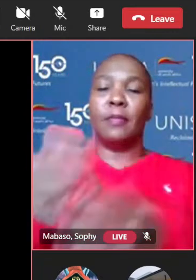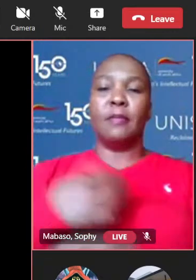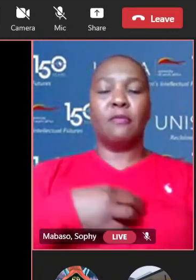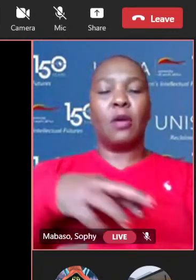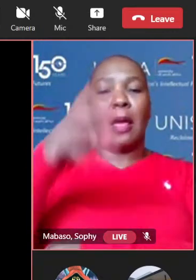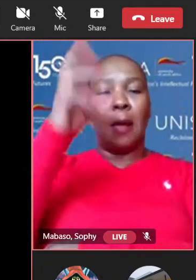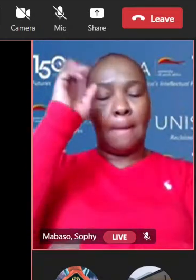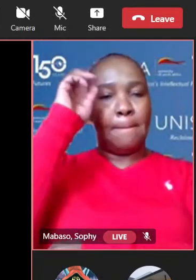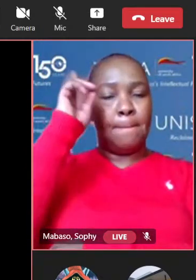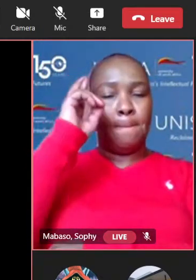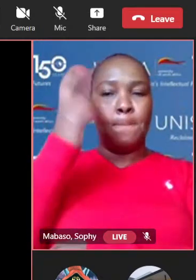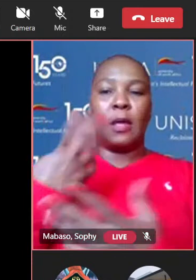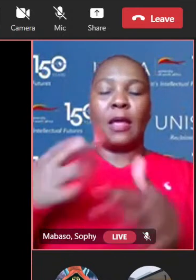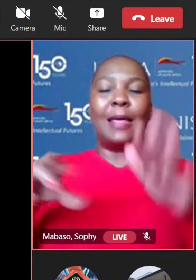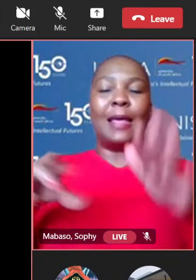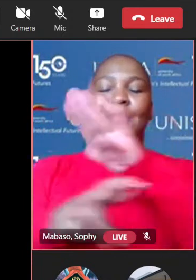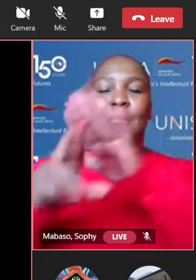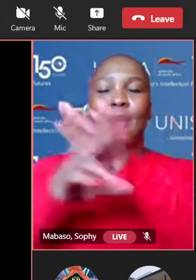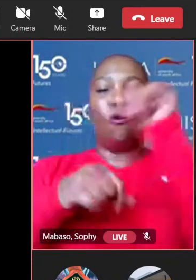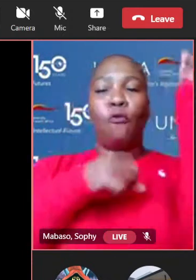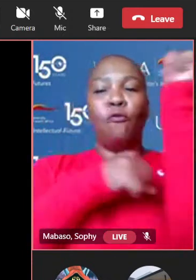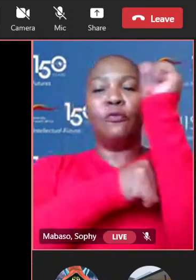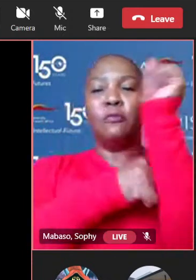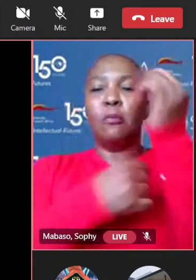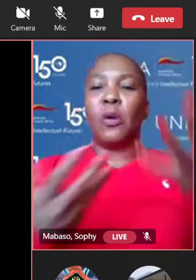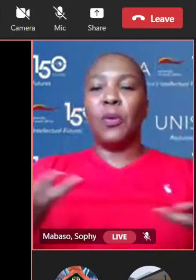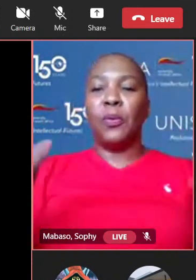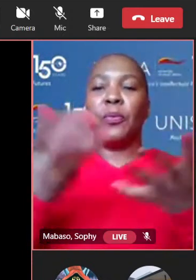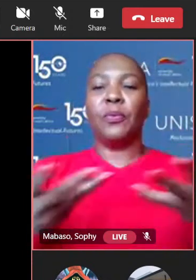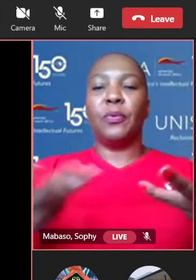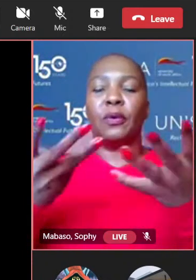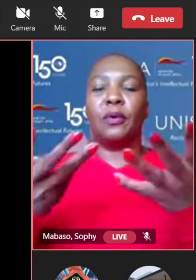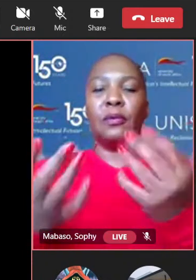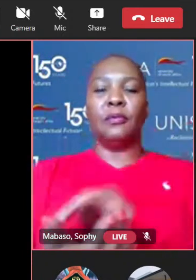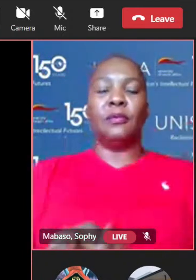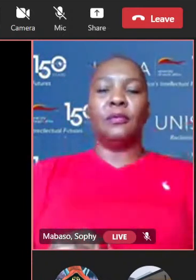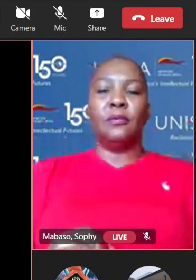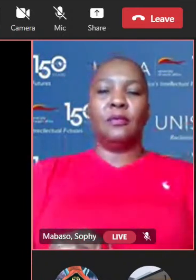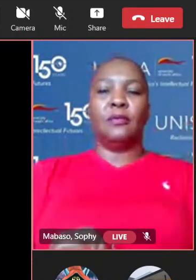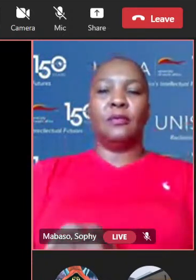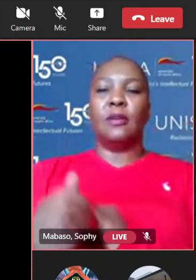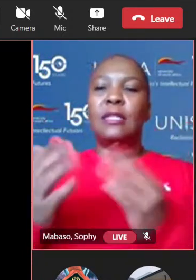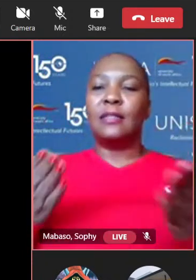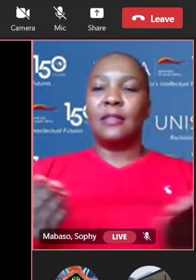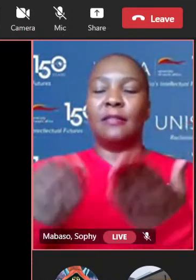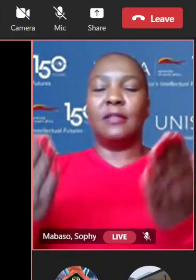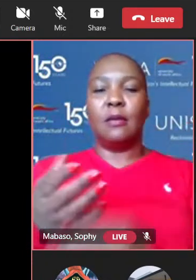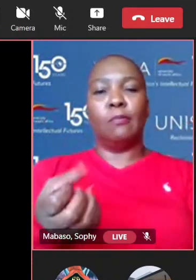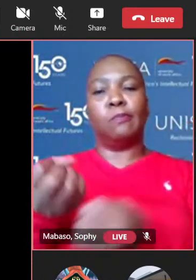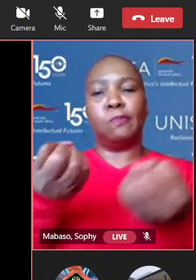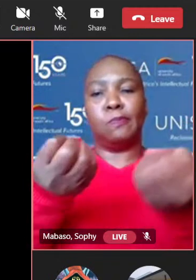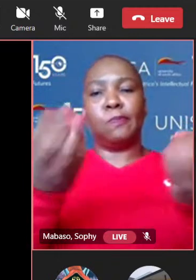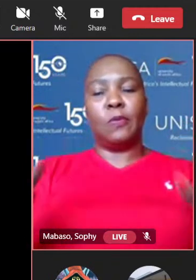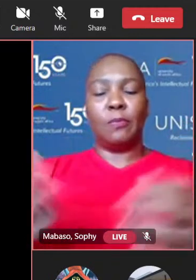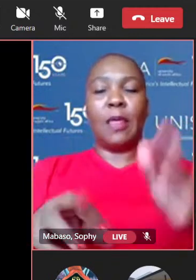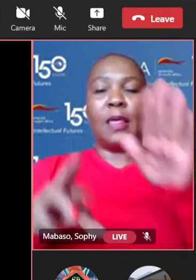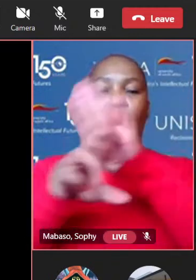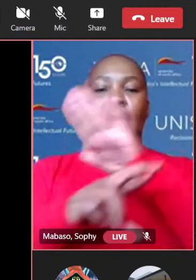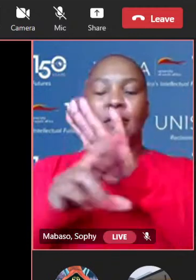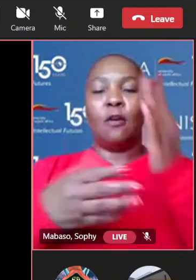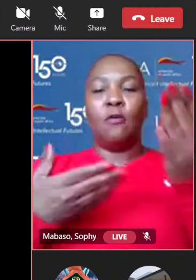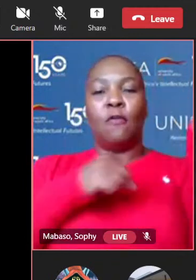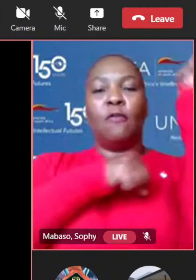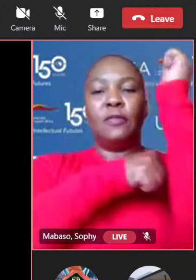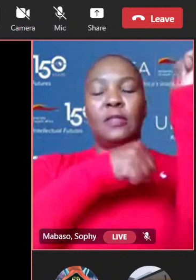the regional office is and all the services that are provided by the regional office, I'll be